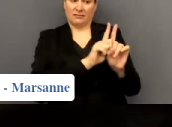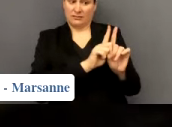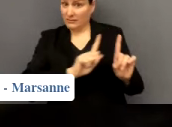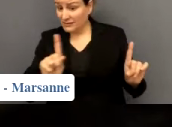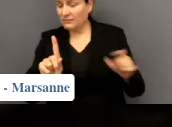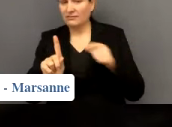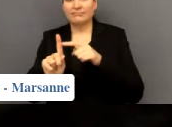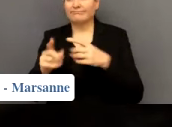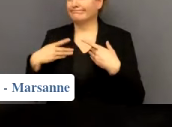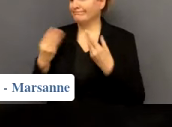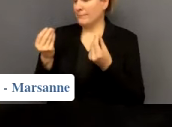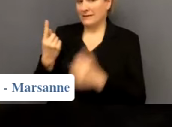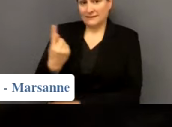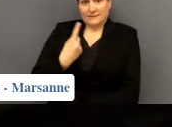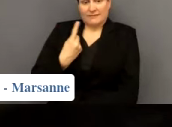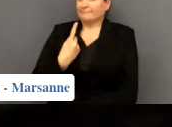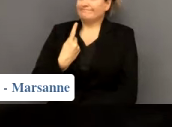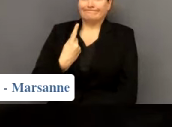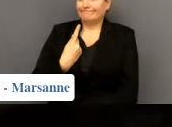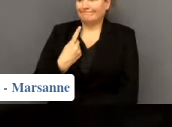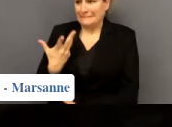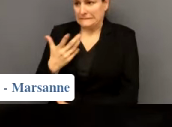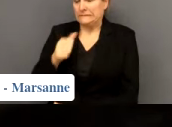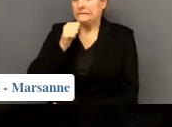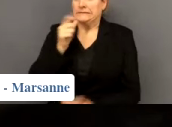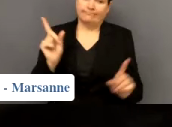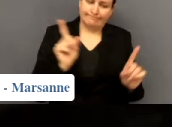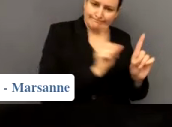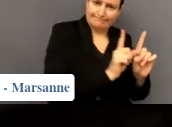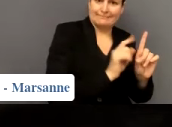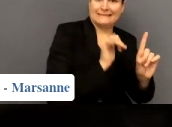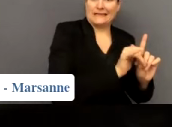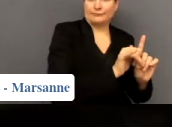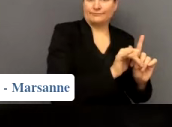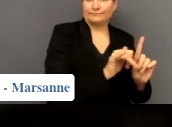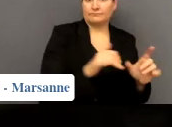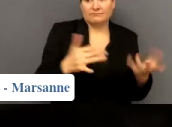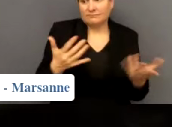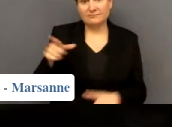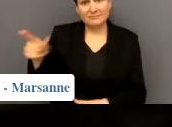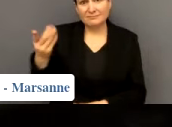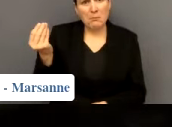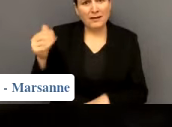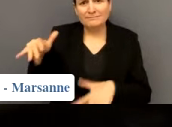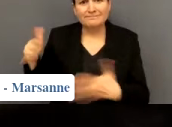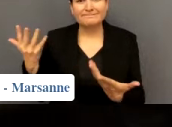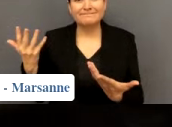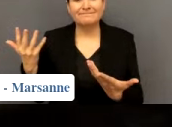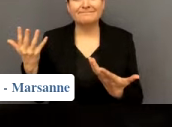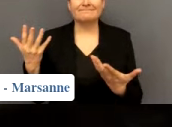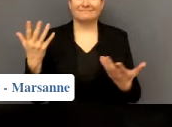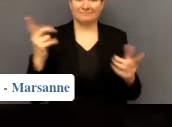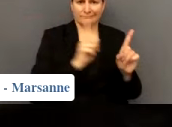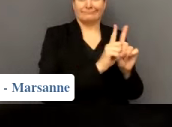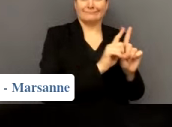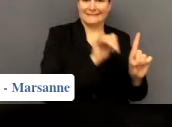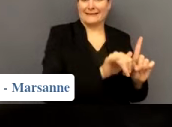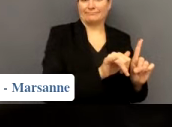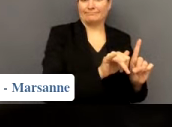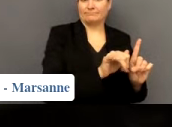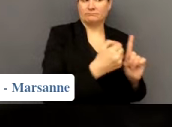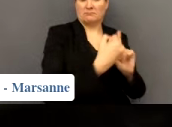an impossible choice, violence or poverty. For many women, there is barely even a choice. It is violence and poverty,